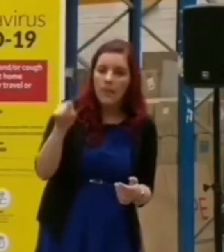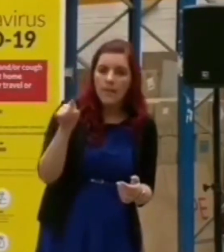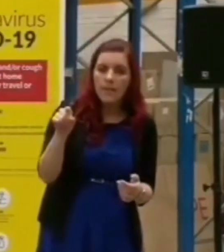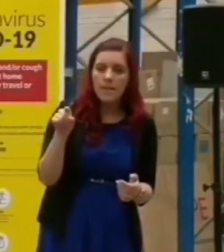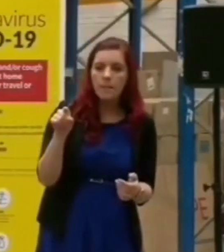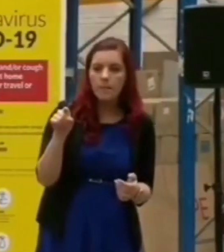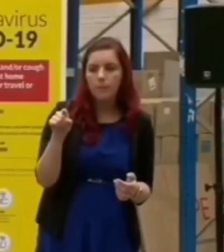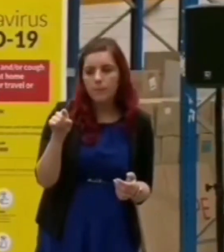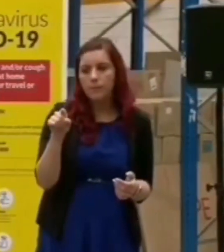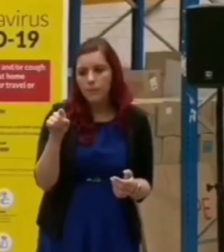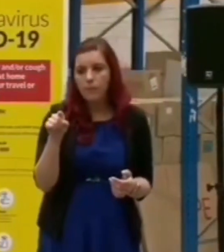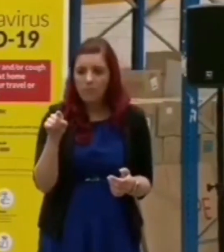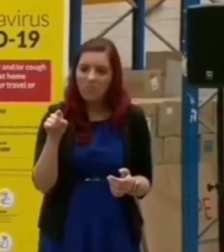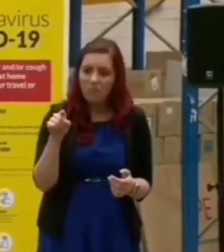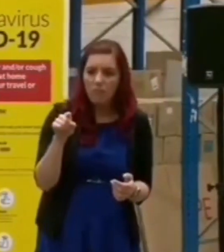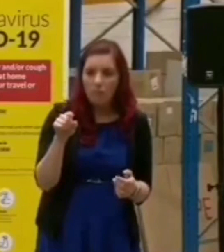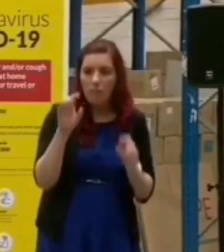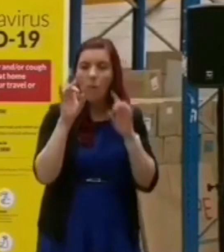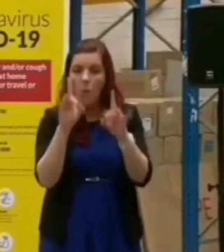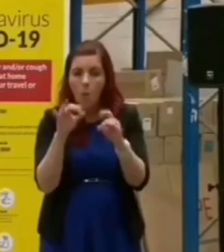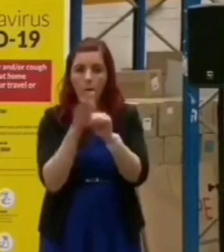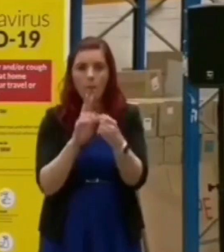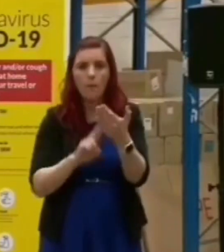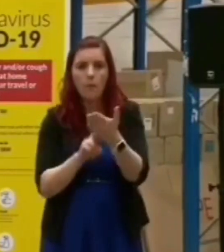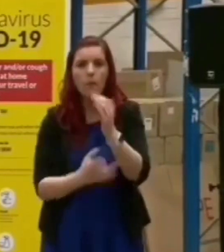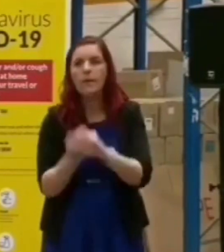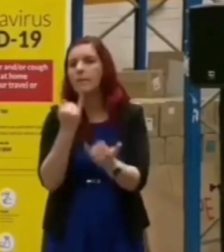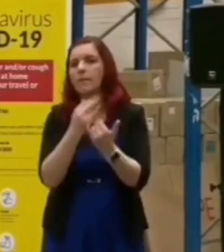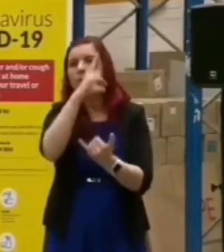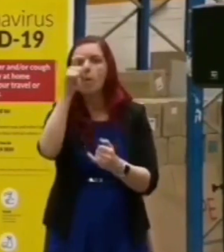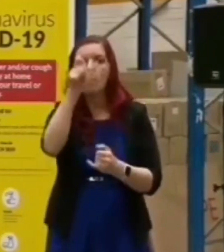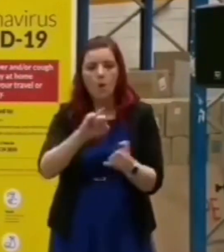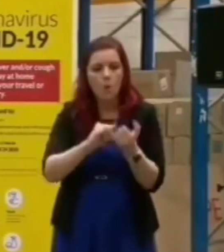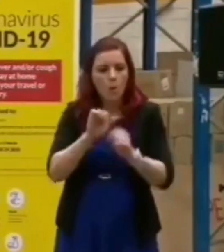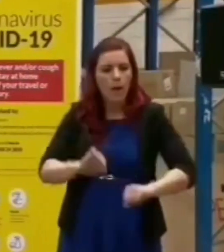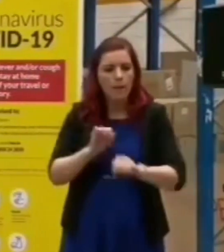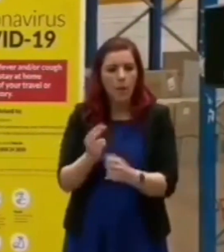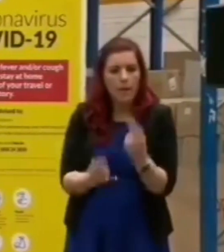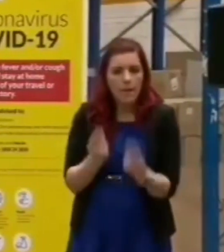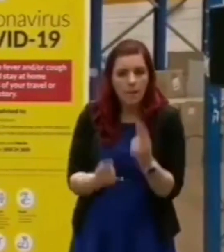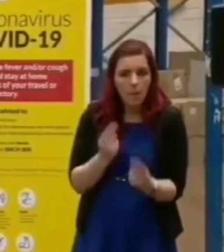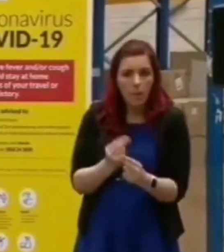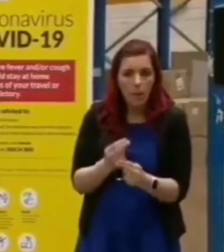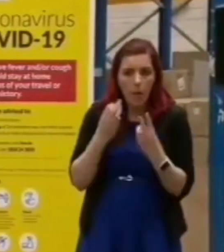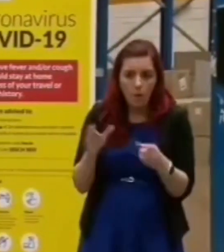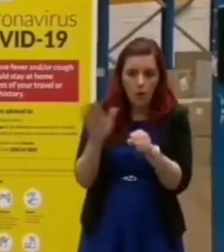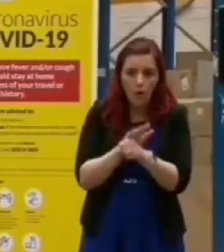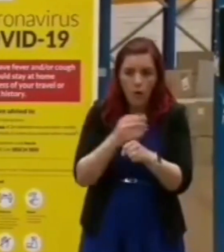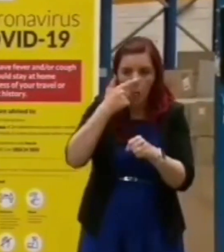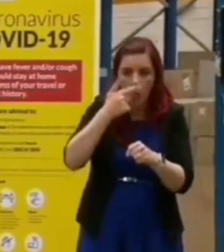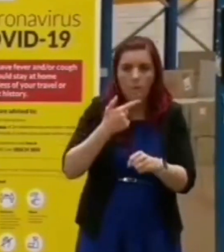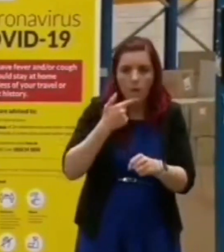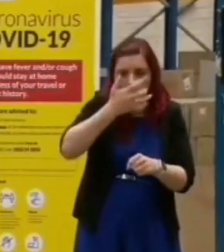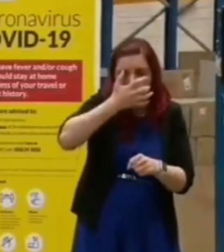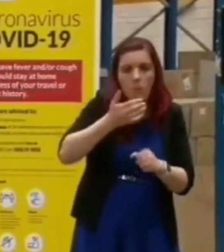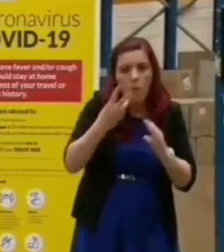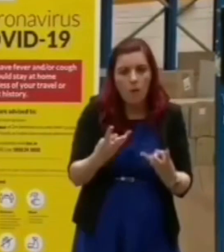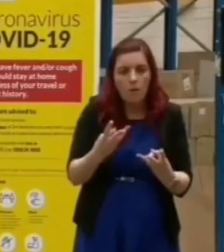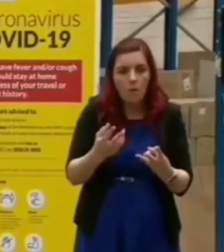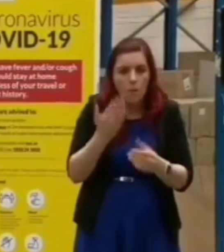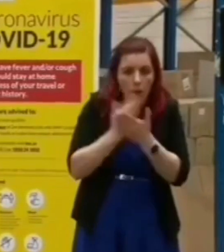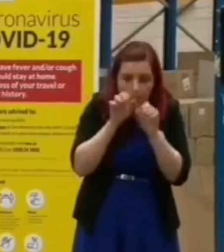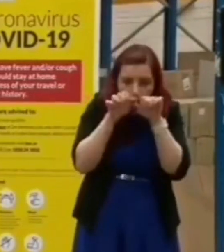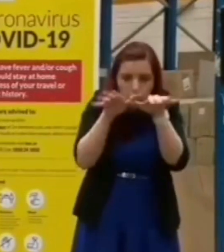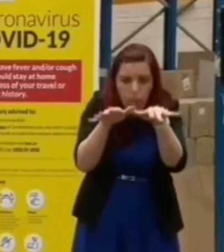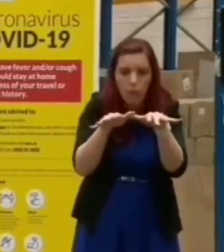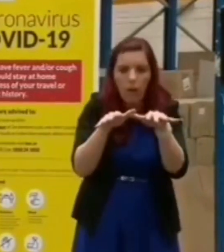are would be suitable for use. For example, if you had a person who was waiting to be assessed and they wanted to cover their nose and mouth for a short period to stop